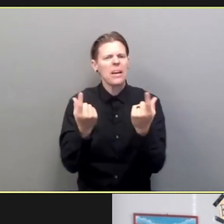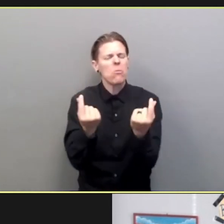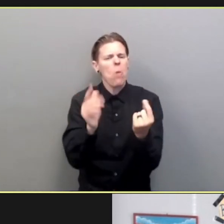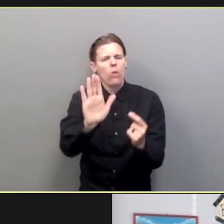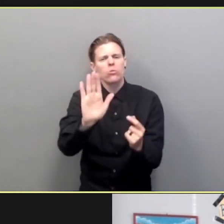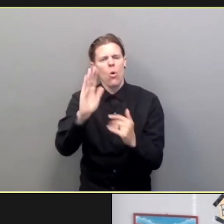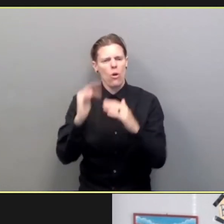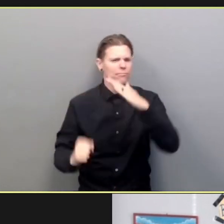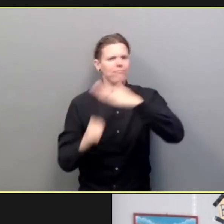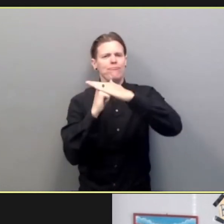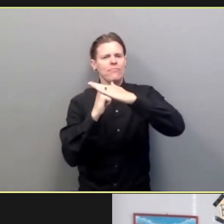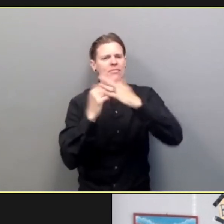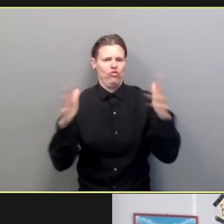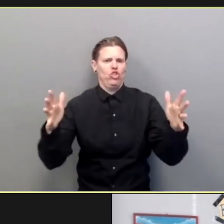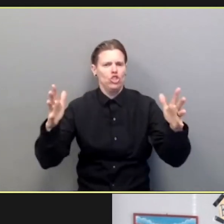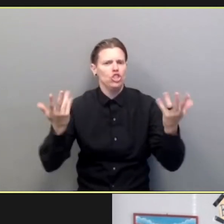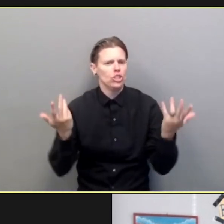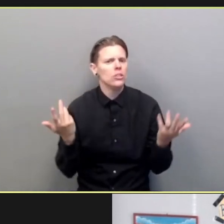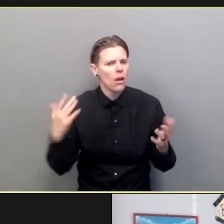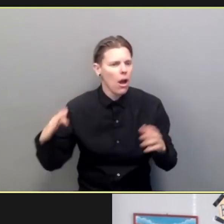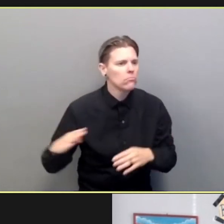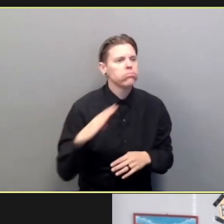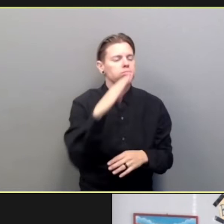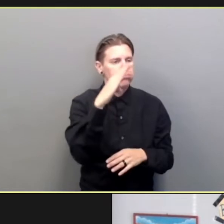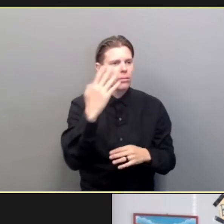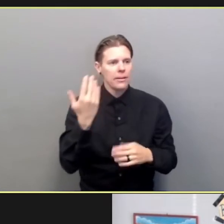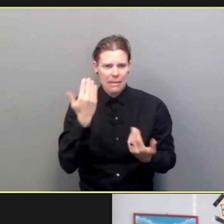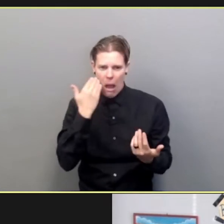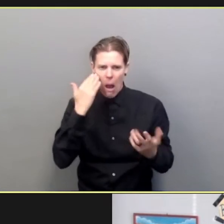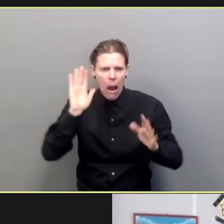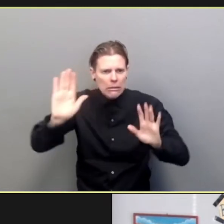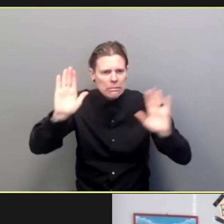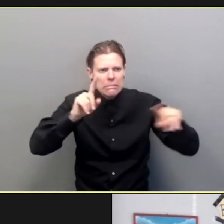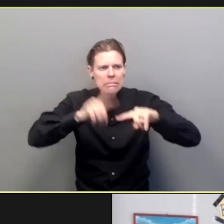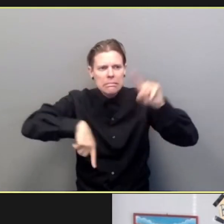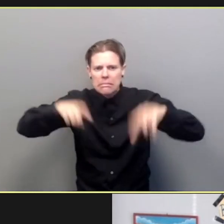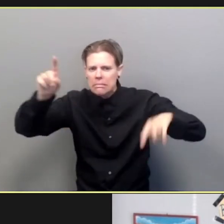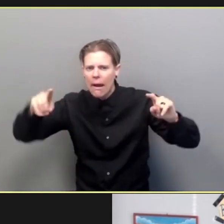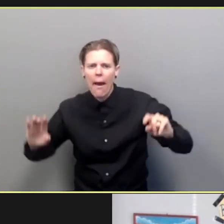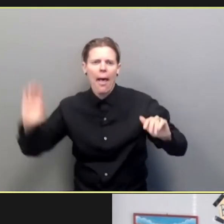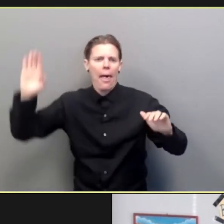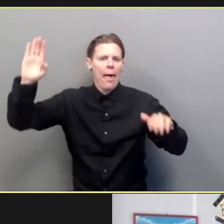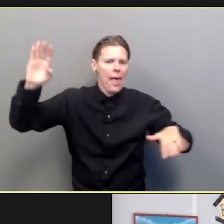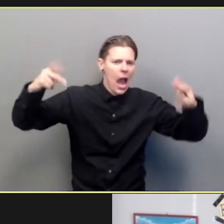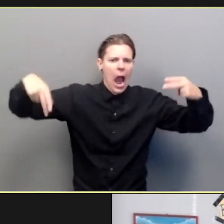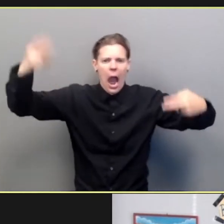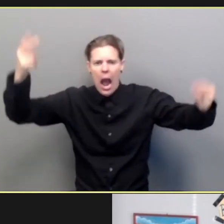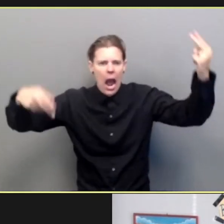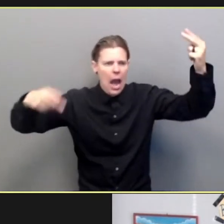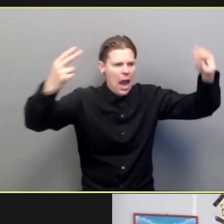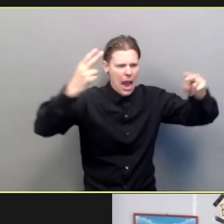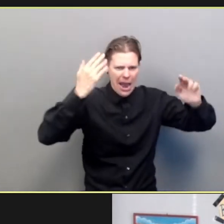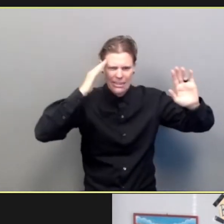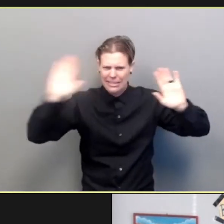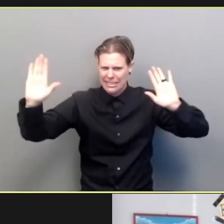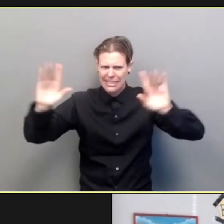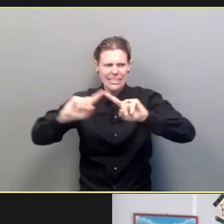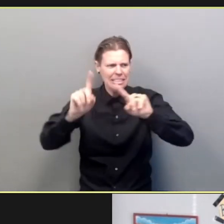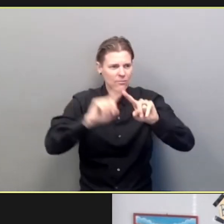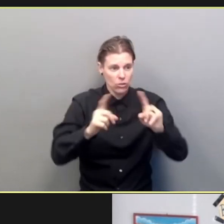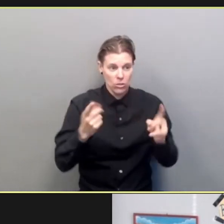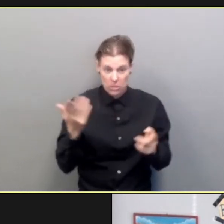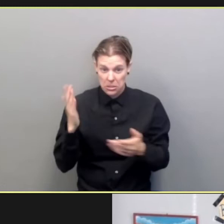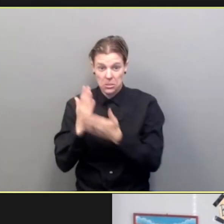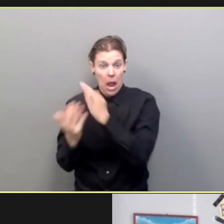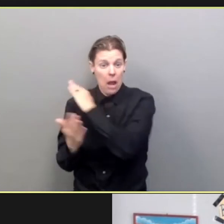county, you know, go back to one county being restricted more depending on their spread and that sort of thing, or